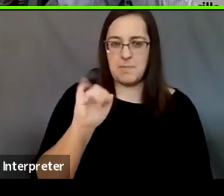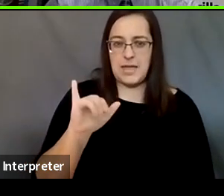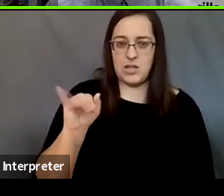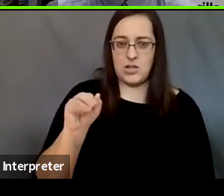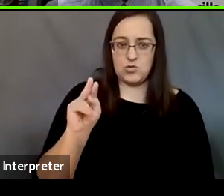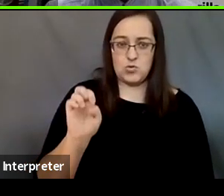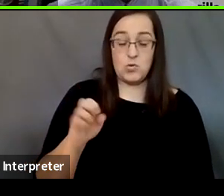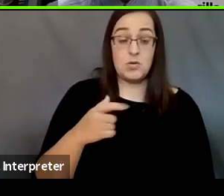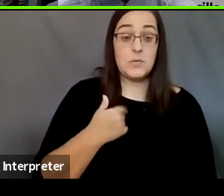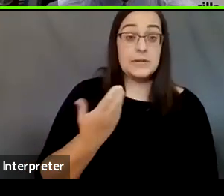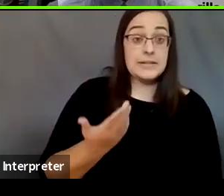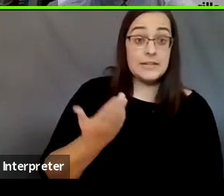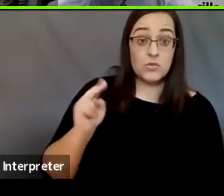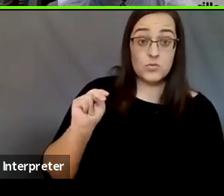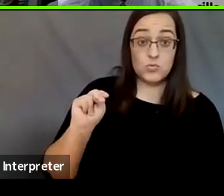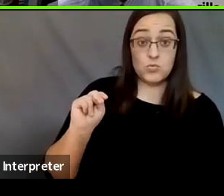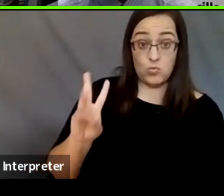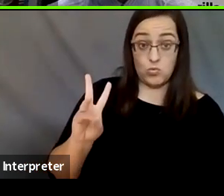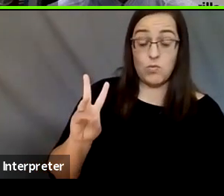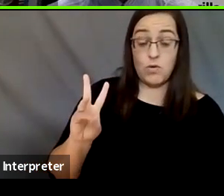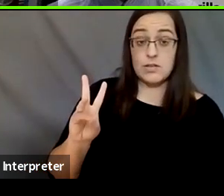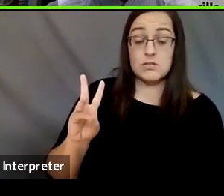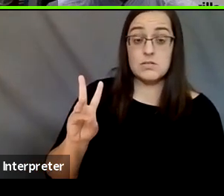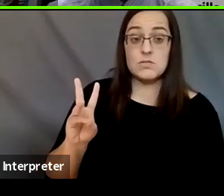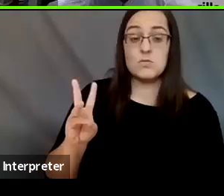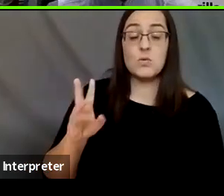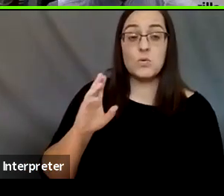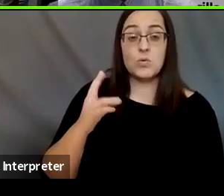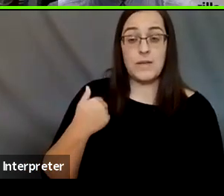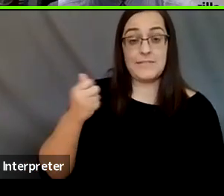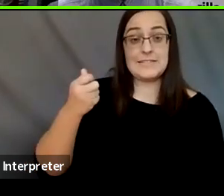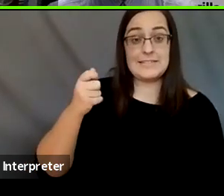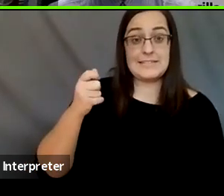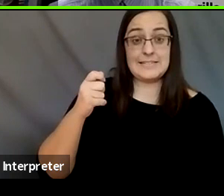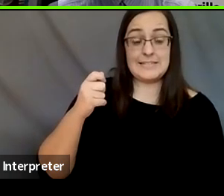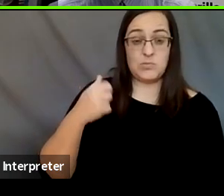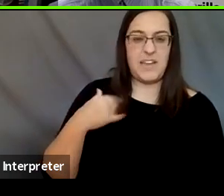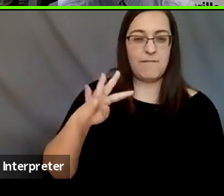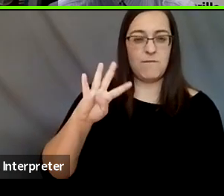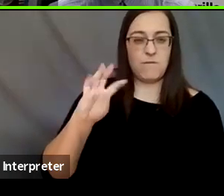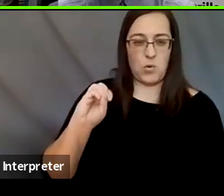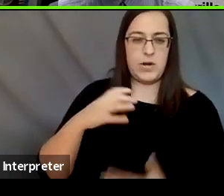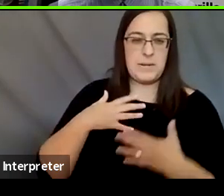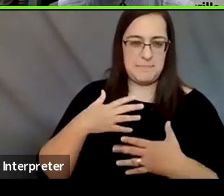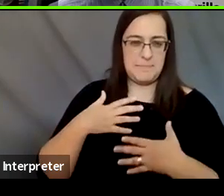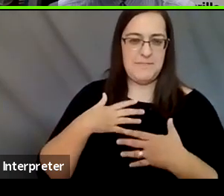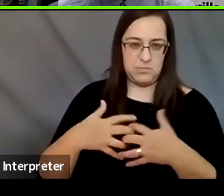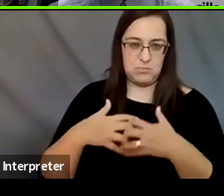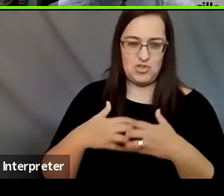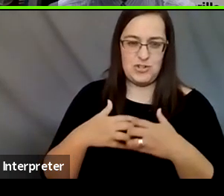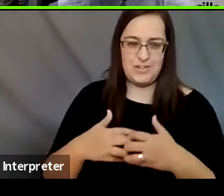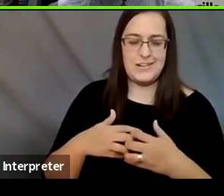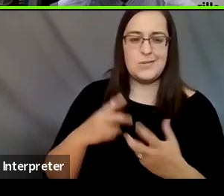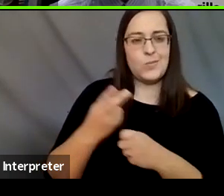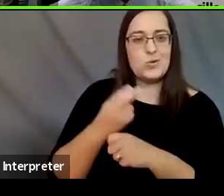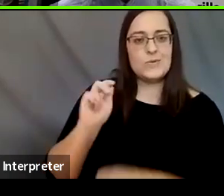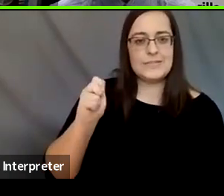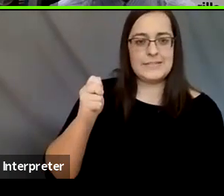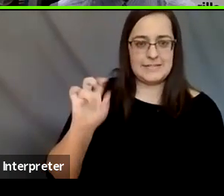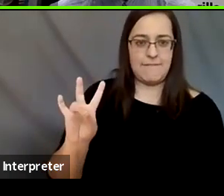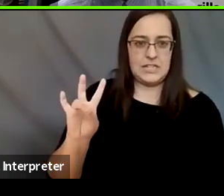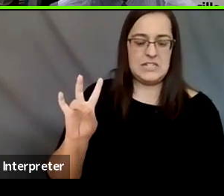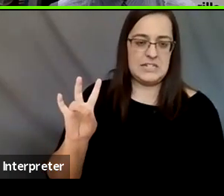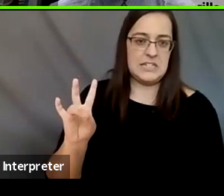I'll say it Northwest. So we're using 17 of our 40 vents. I mean, rarely have we gone much above a